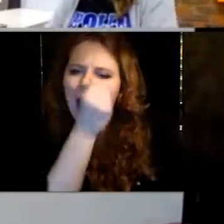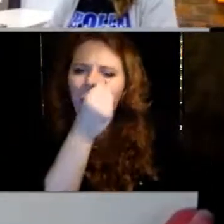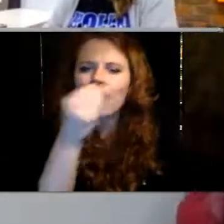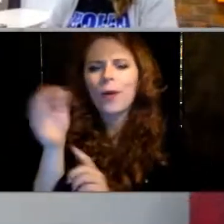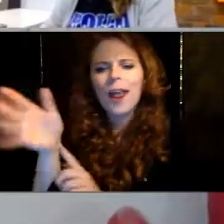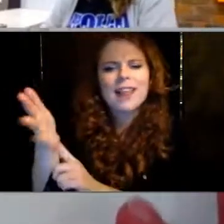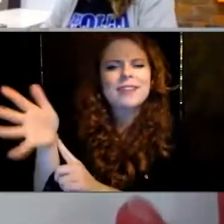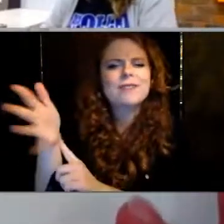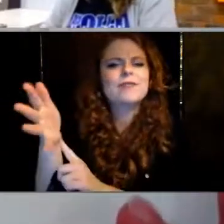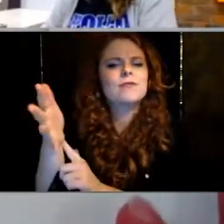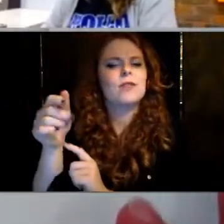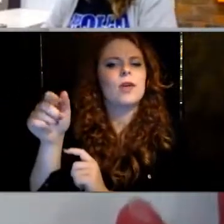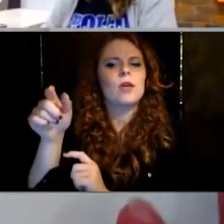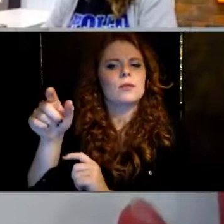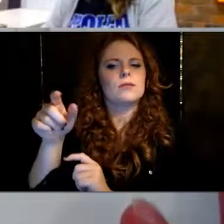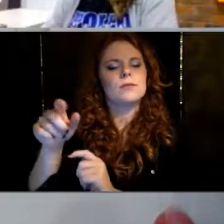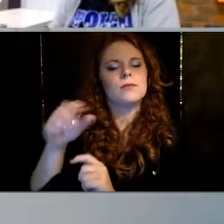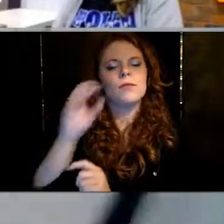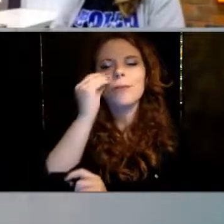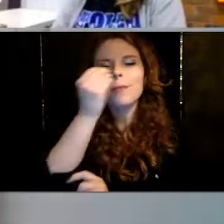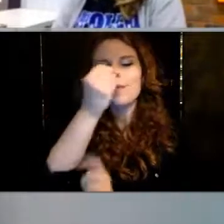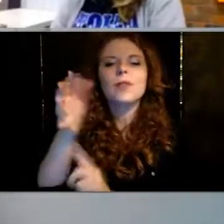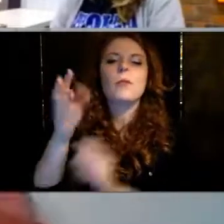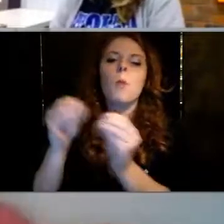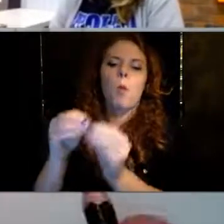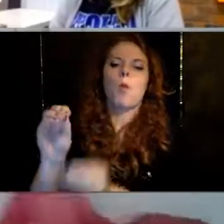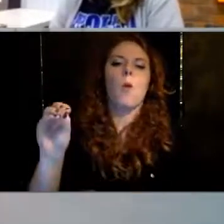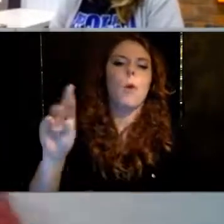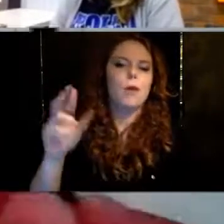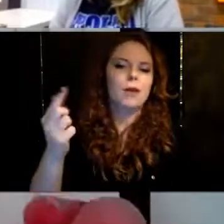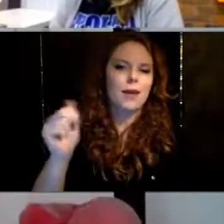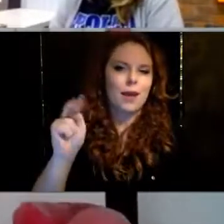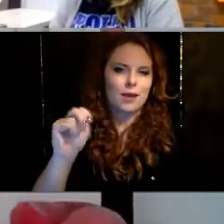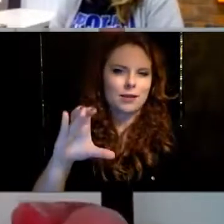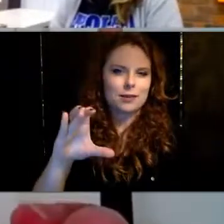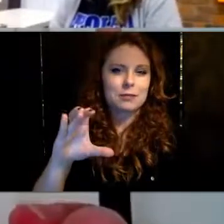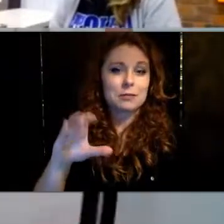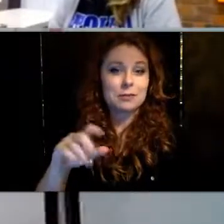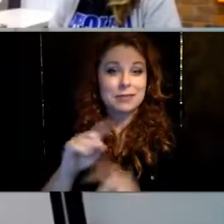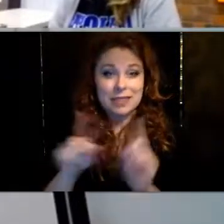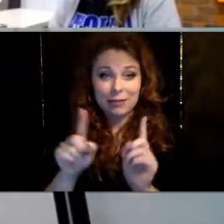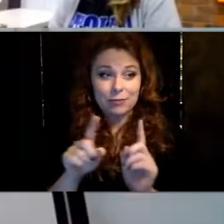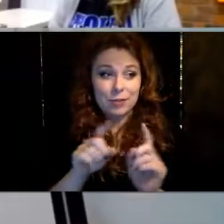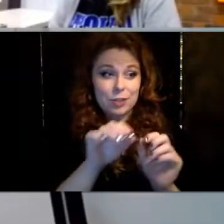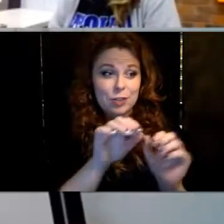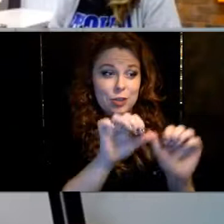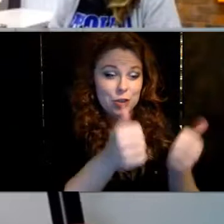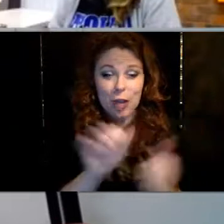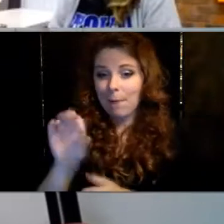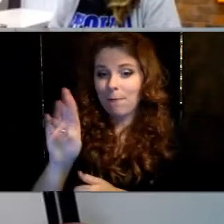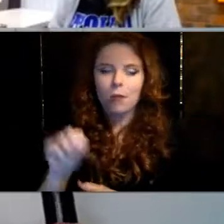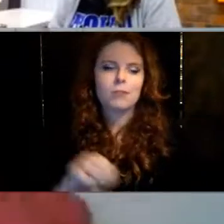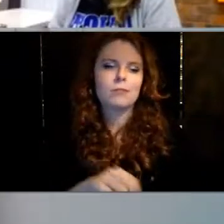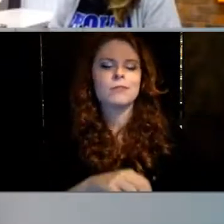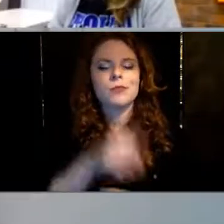a leaf would be a more organic shape, okay? So what's the difference between the shape and the form? That's just two-dimensional